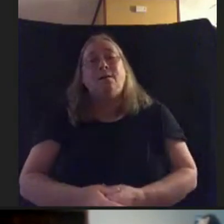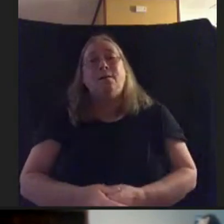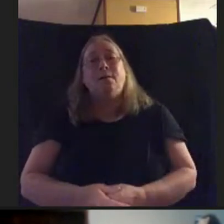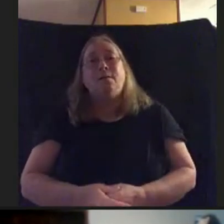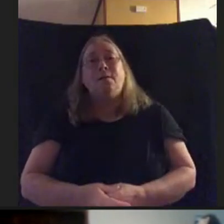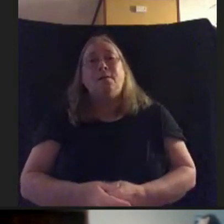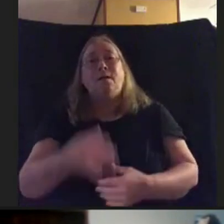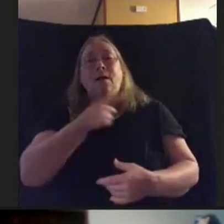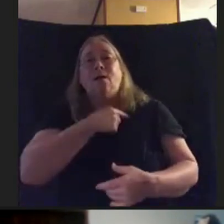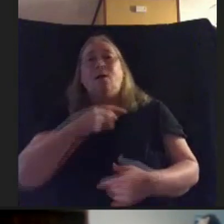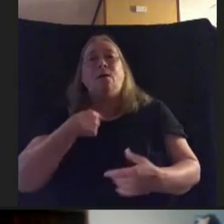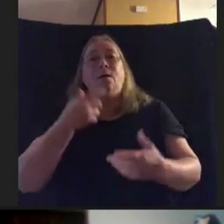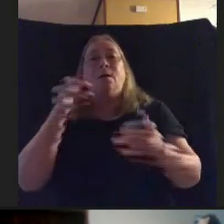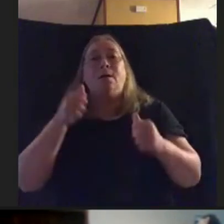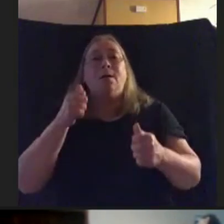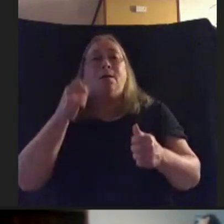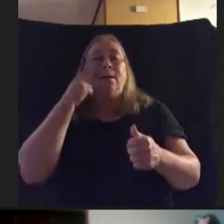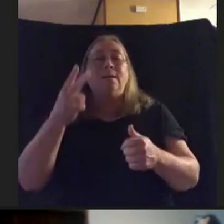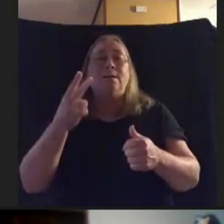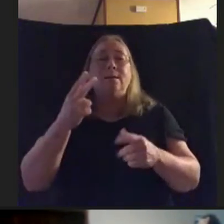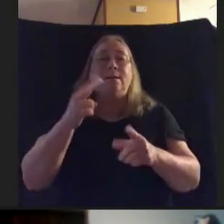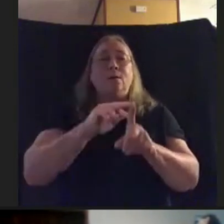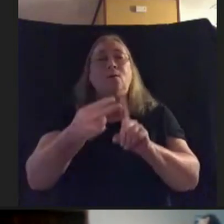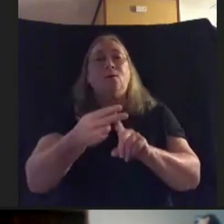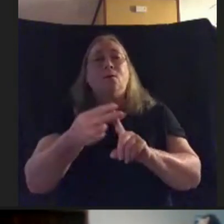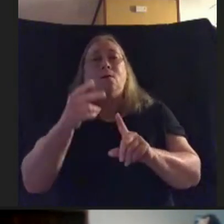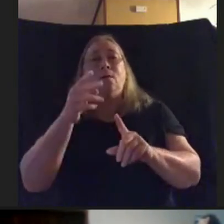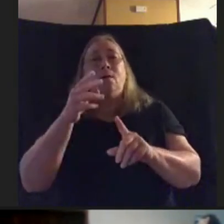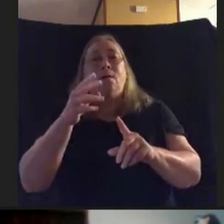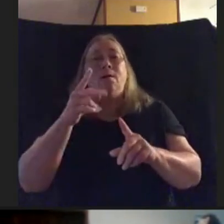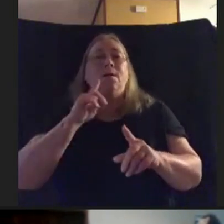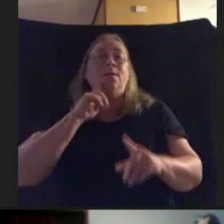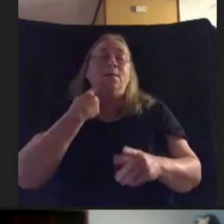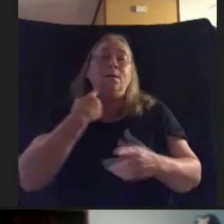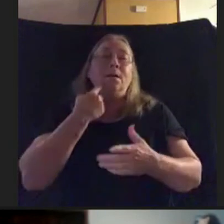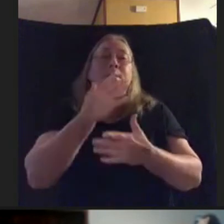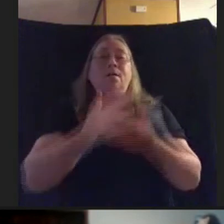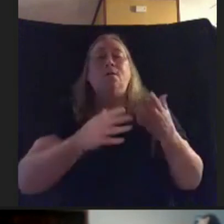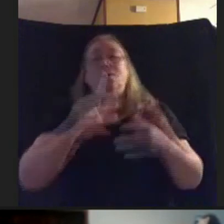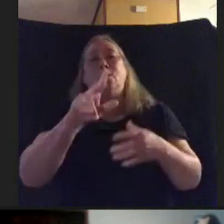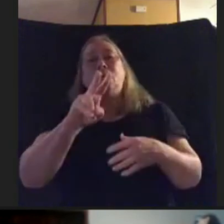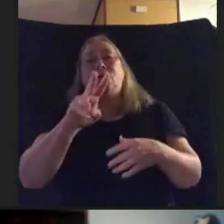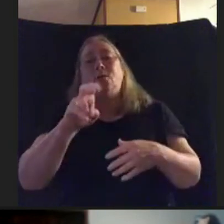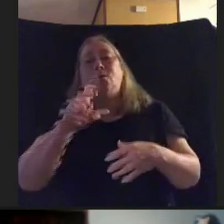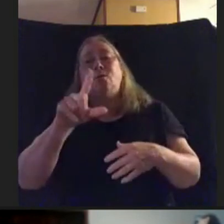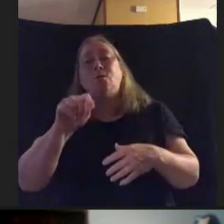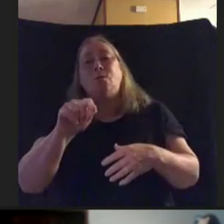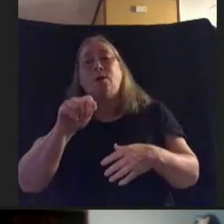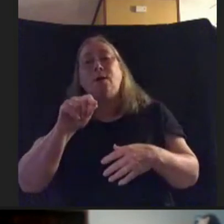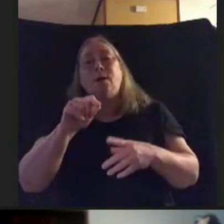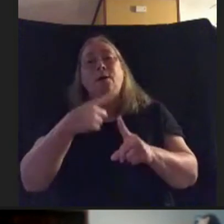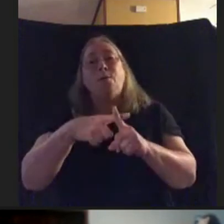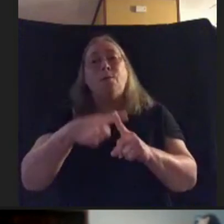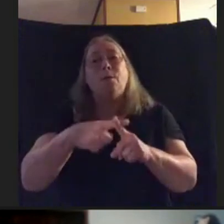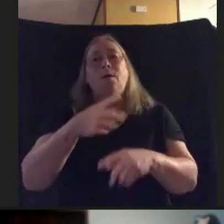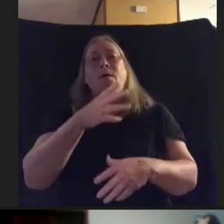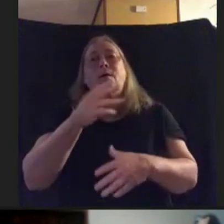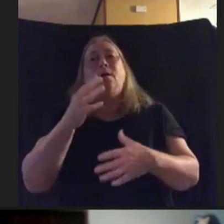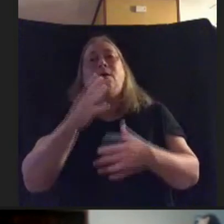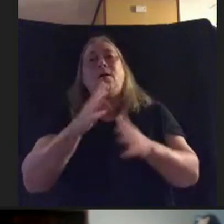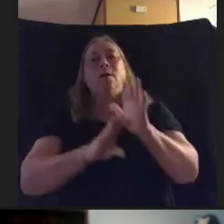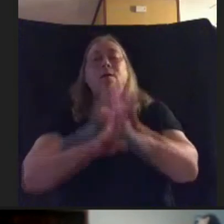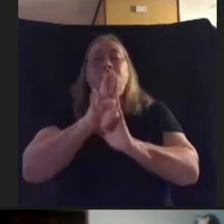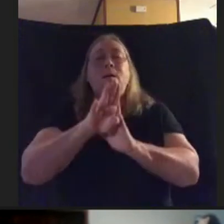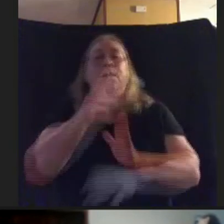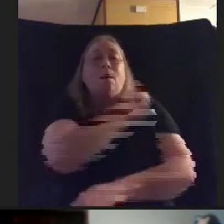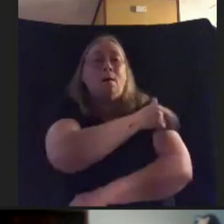can be somewhat optimistic. We're seeing a decline in cases, but still 2,200 cases is nothing to sneeze at. We're seeing a decline in hospitalizations, but we're